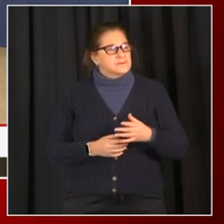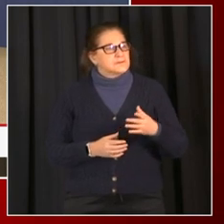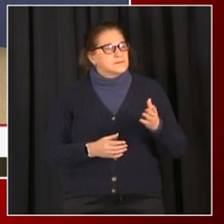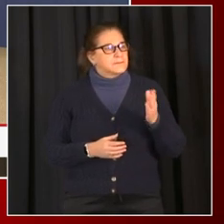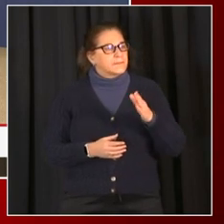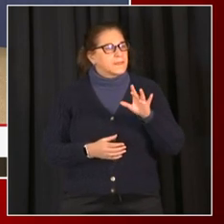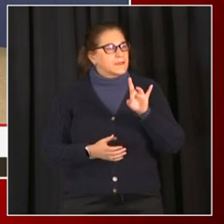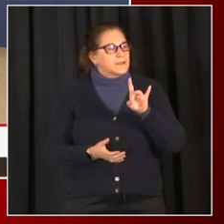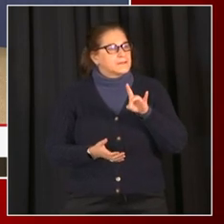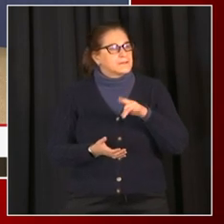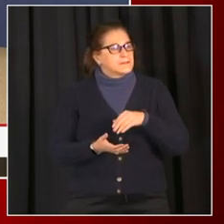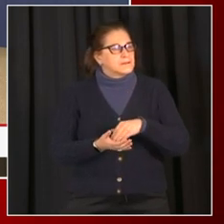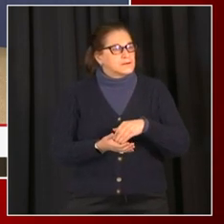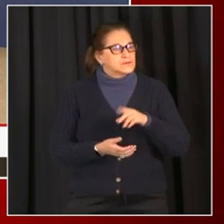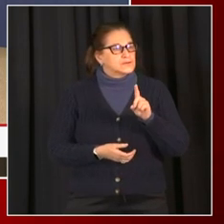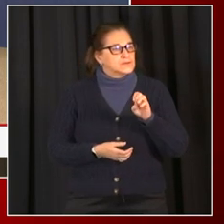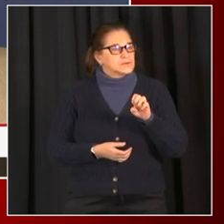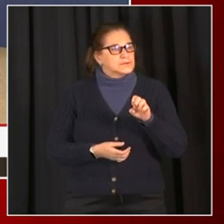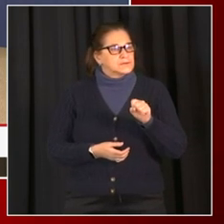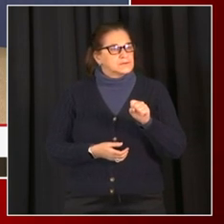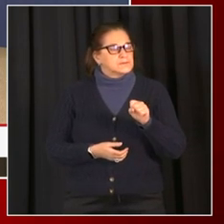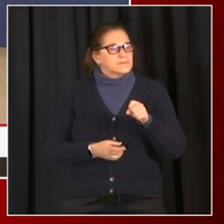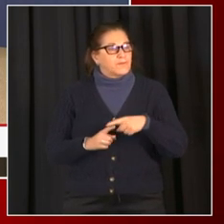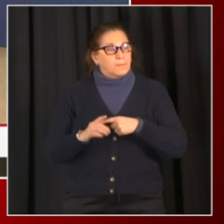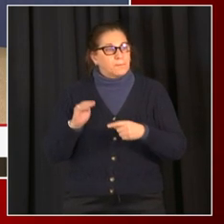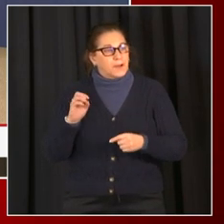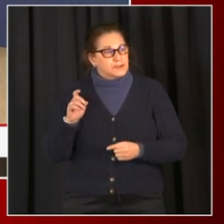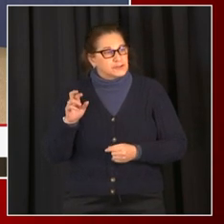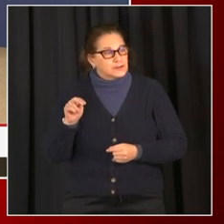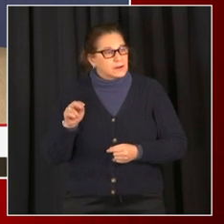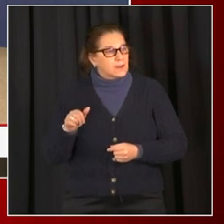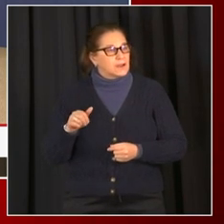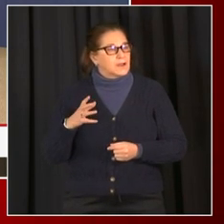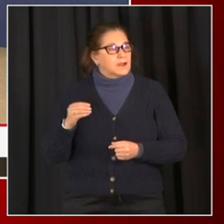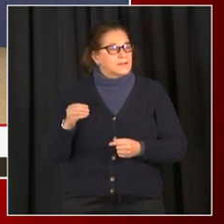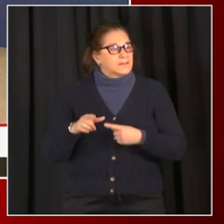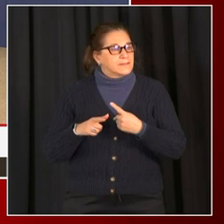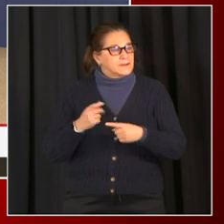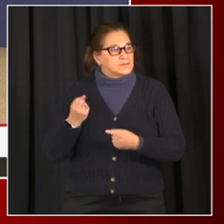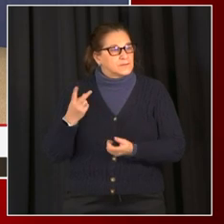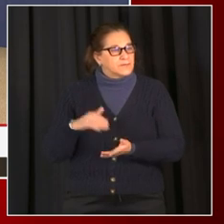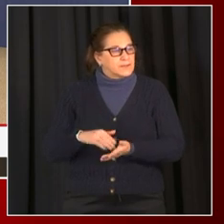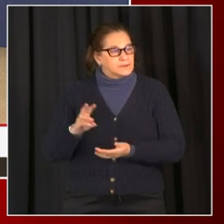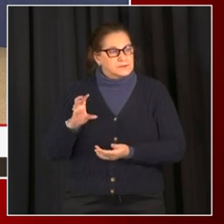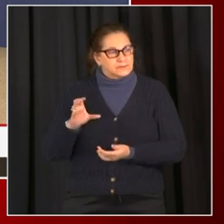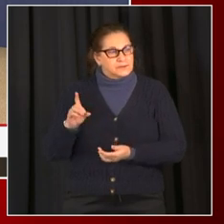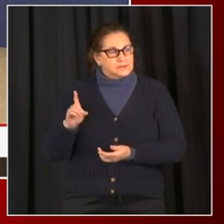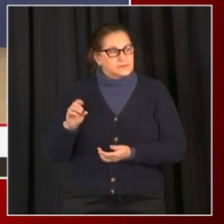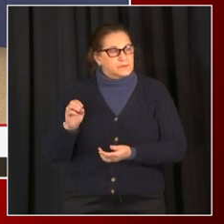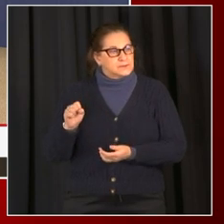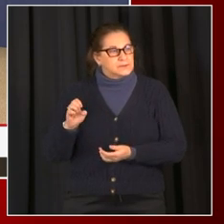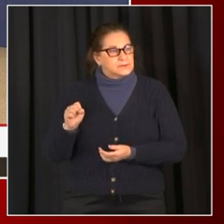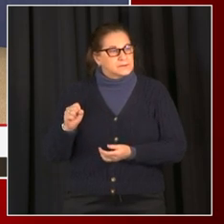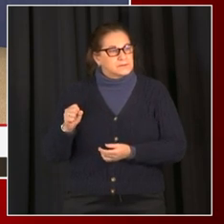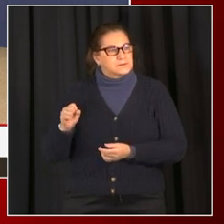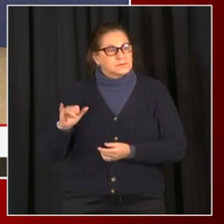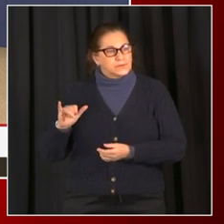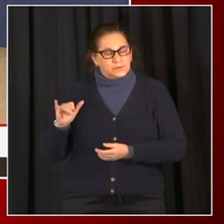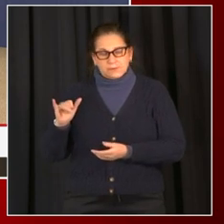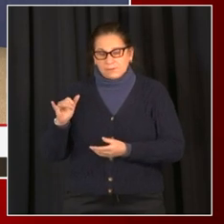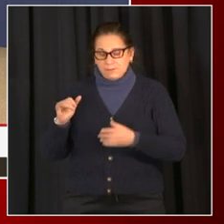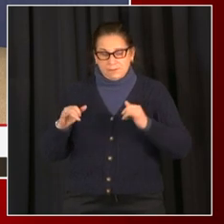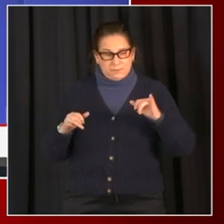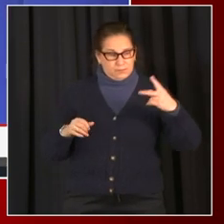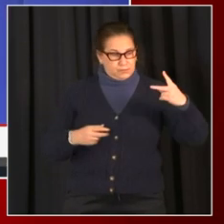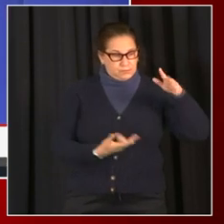686,825 doses of the PFIZER vaccine, shipped from Monday, Tuesday, and Wednesday. So within a week, our hospital